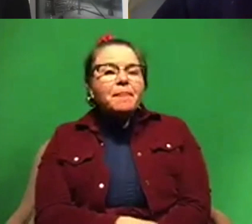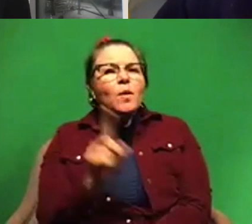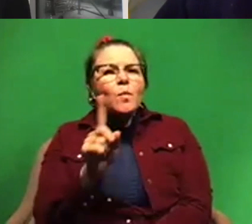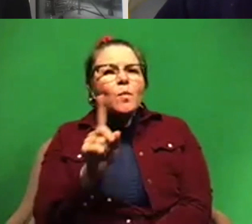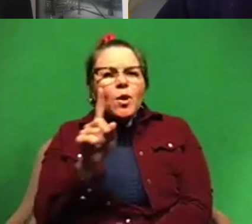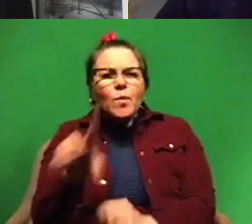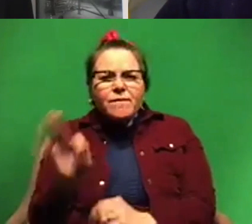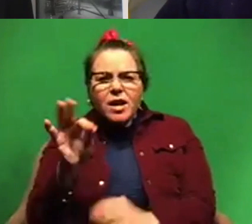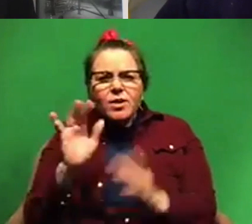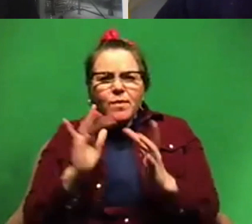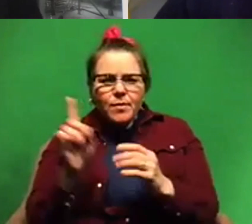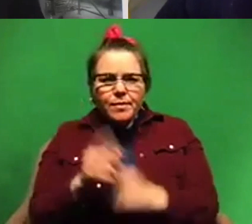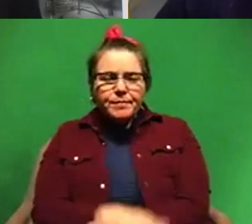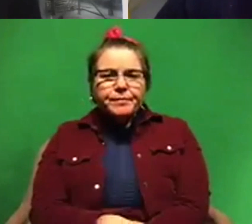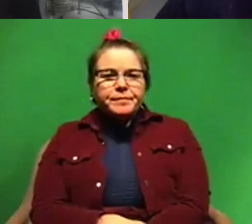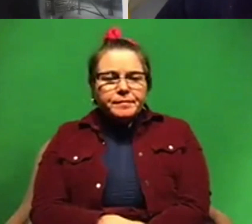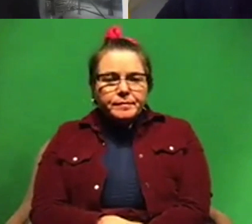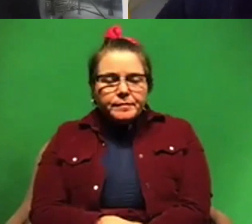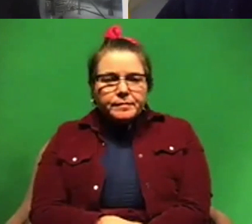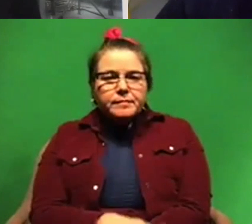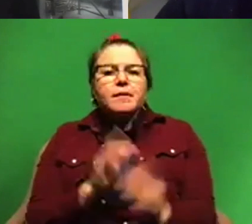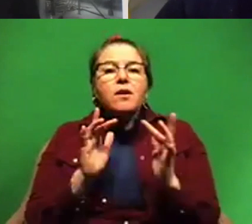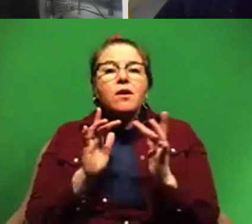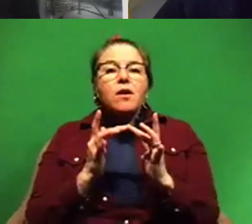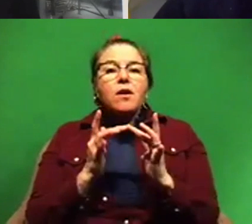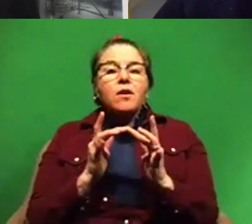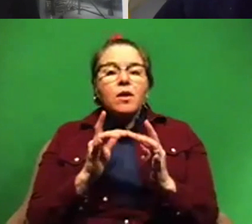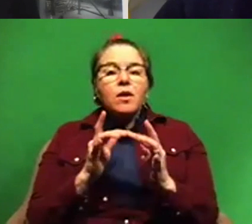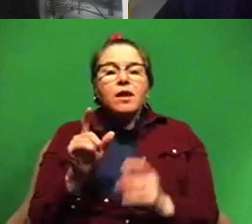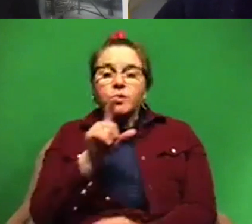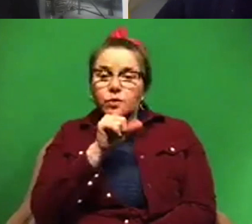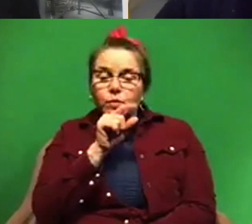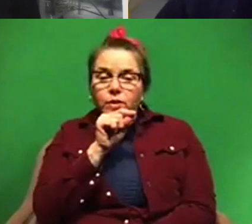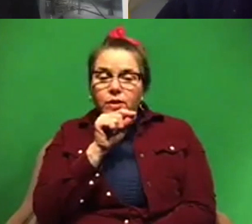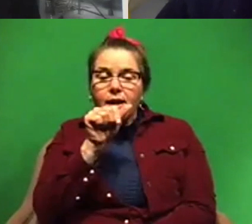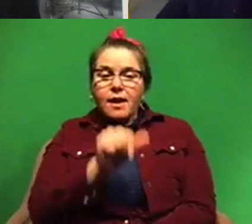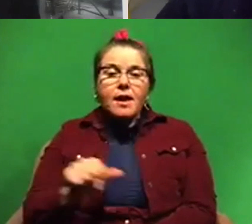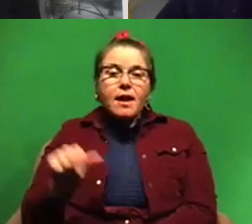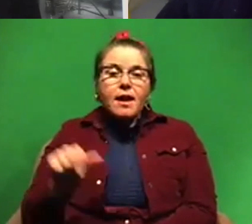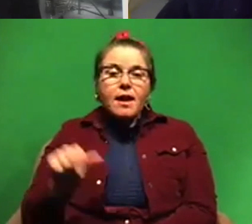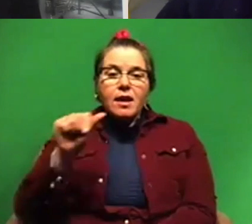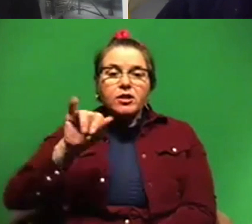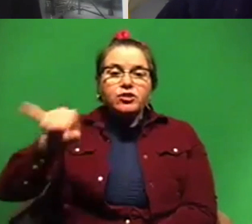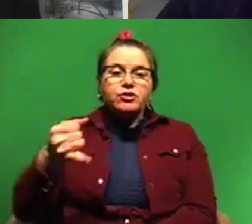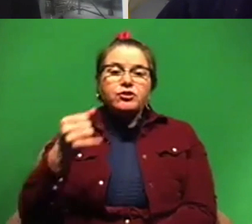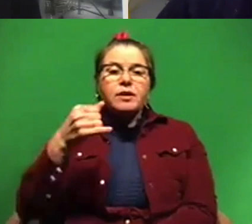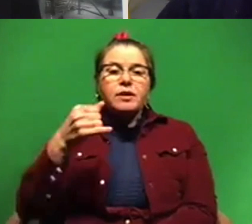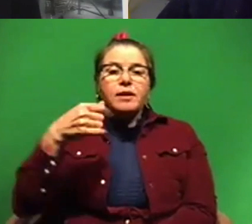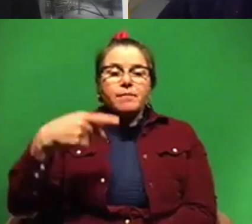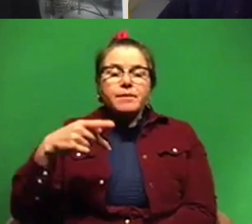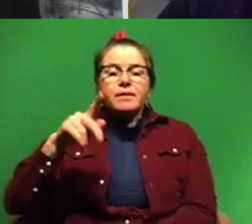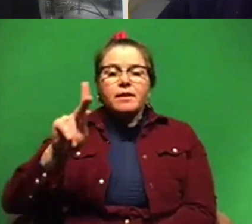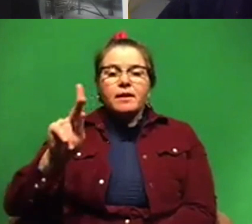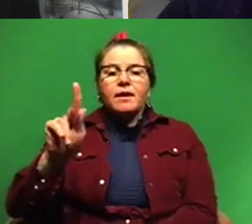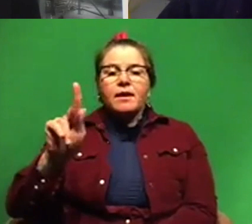online? I'm online on Twitter at JP Kadar. It's funny, my initials